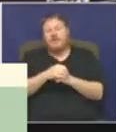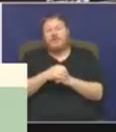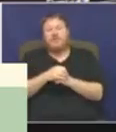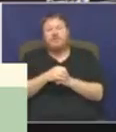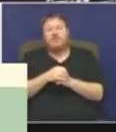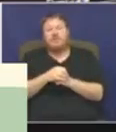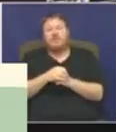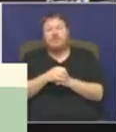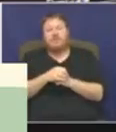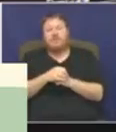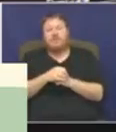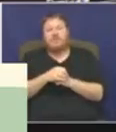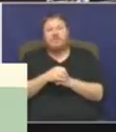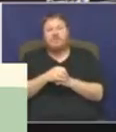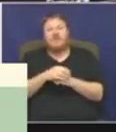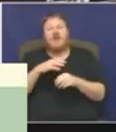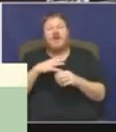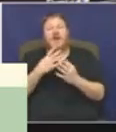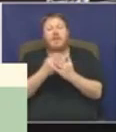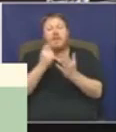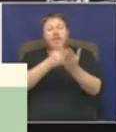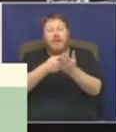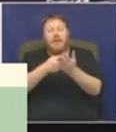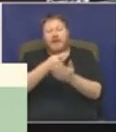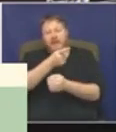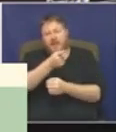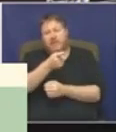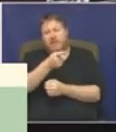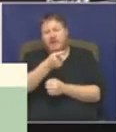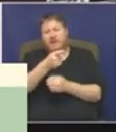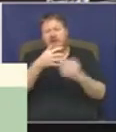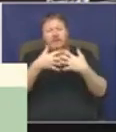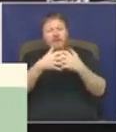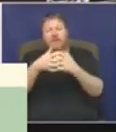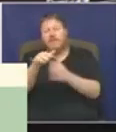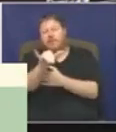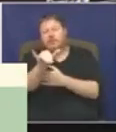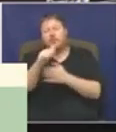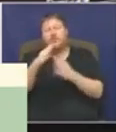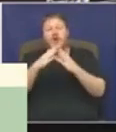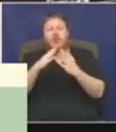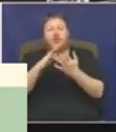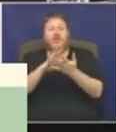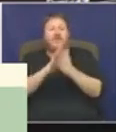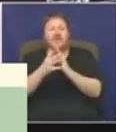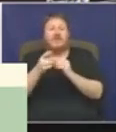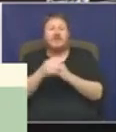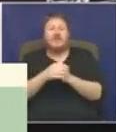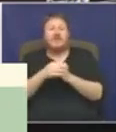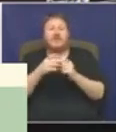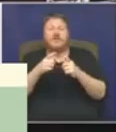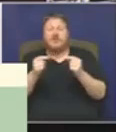An enumeration process to establish which household will be affected has been completed.